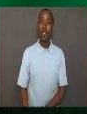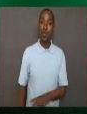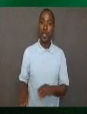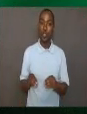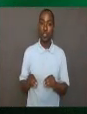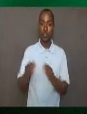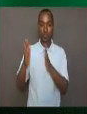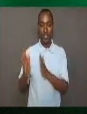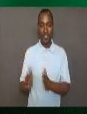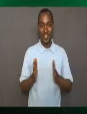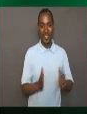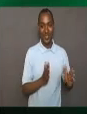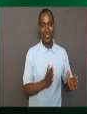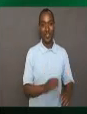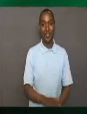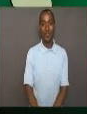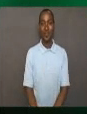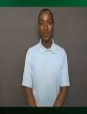Students, let's get ready.